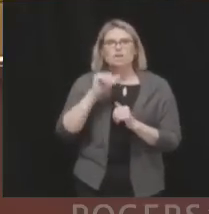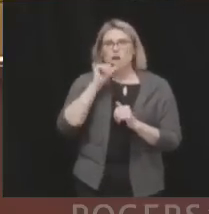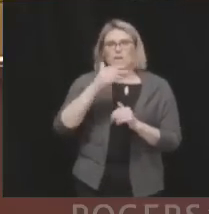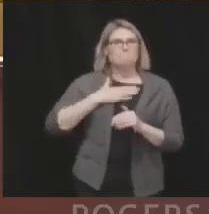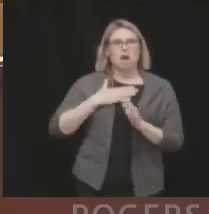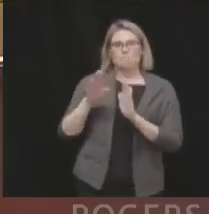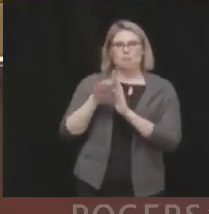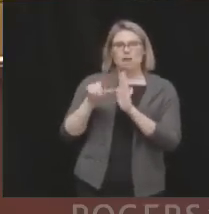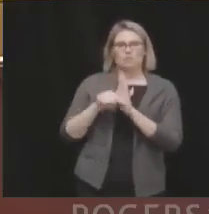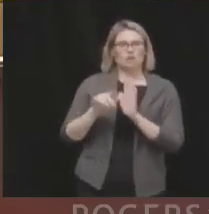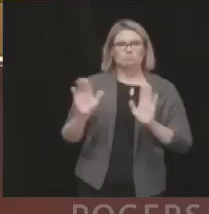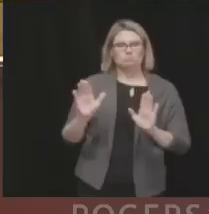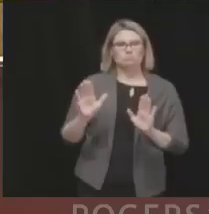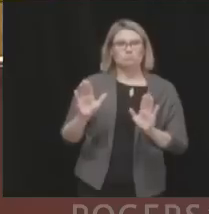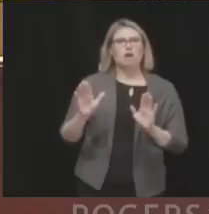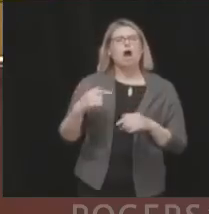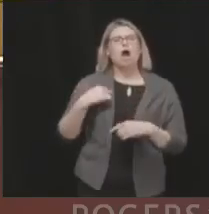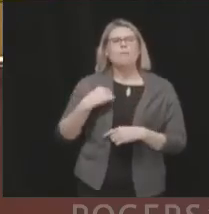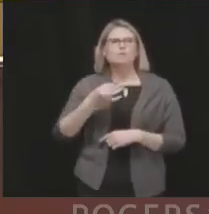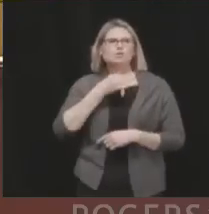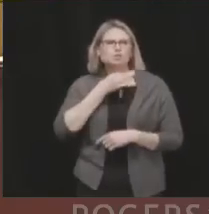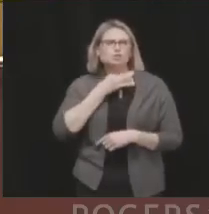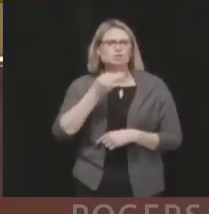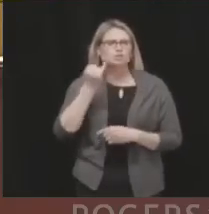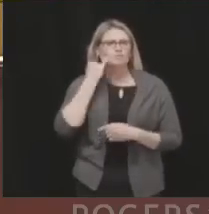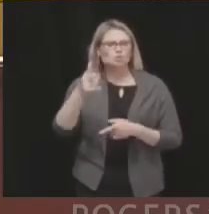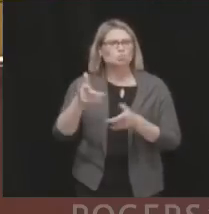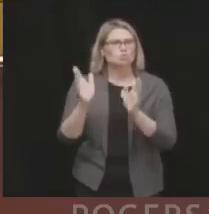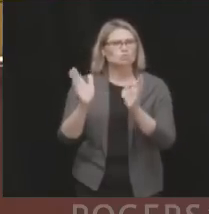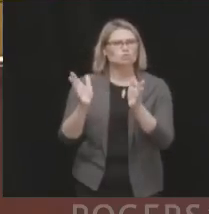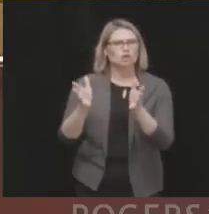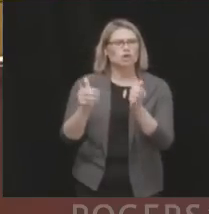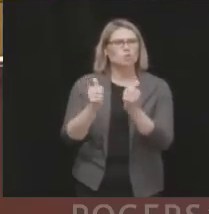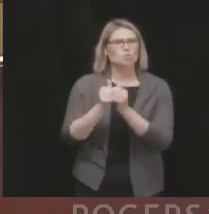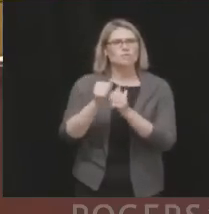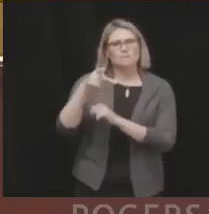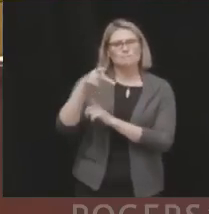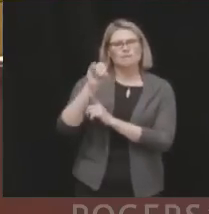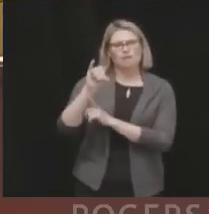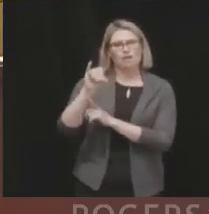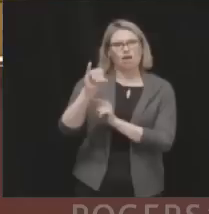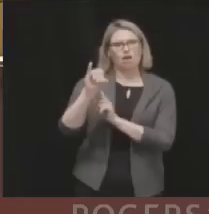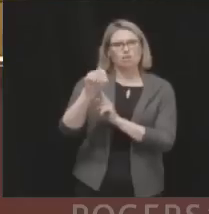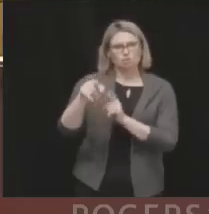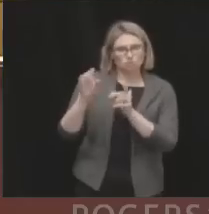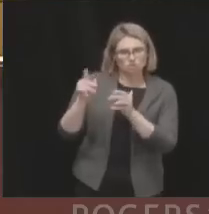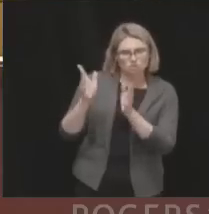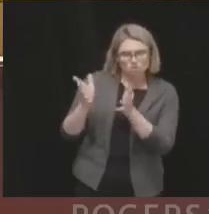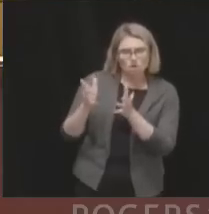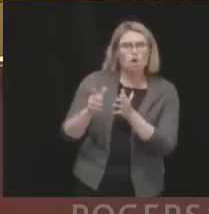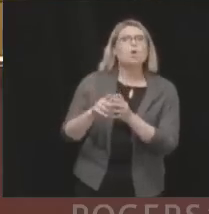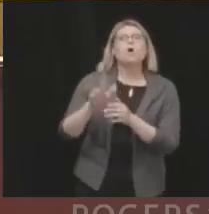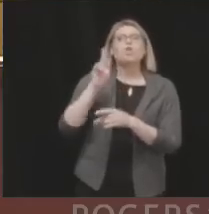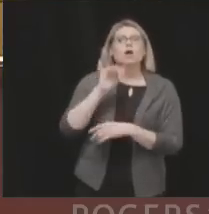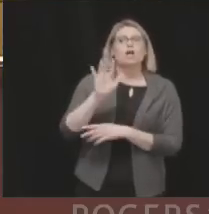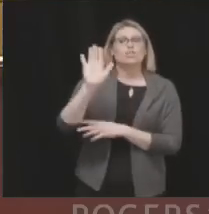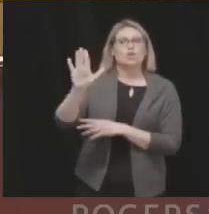border. And at this point, are all other borders, including the U.S., remaining closed until further